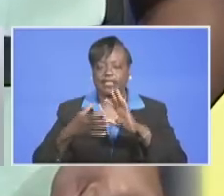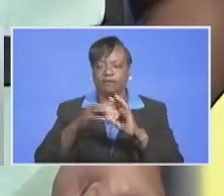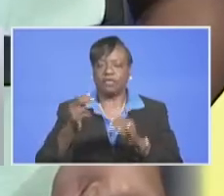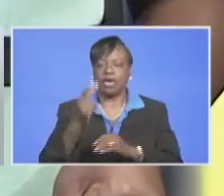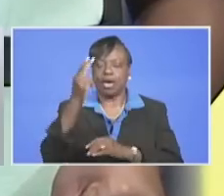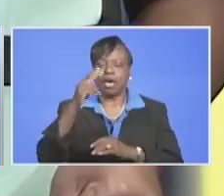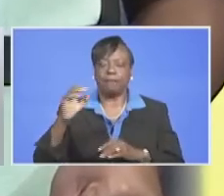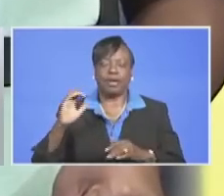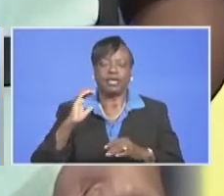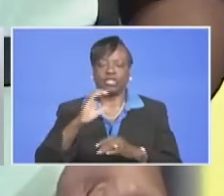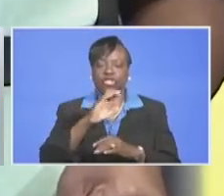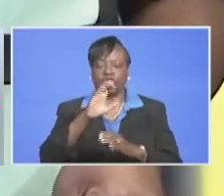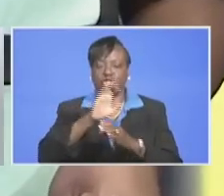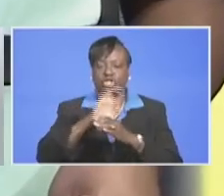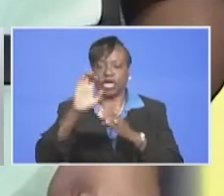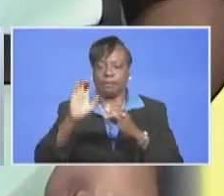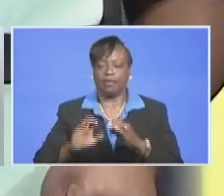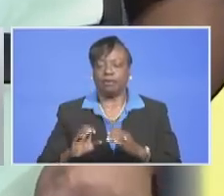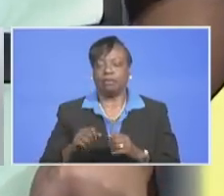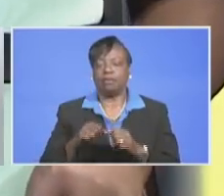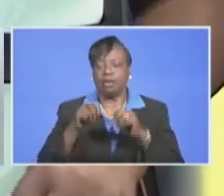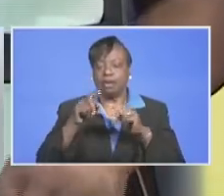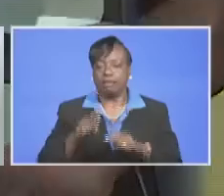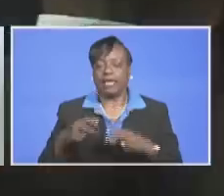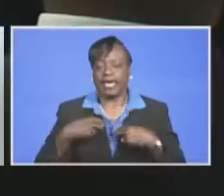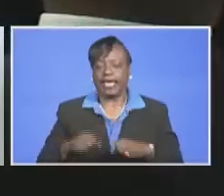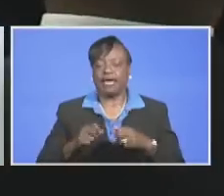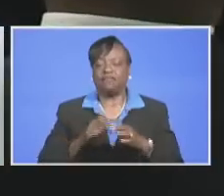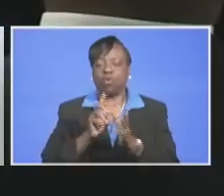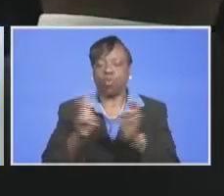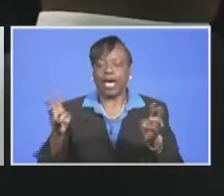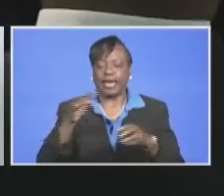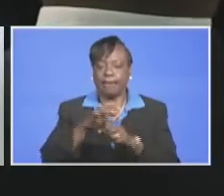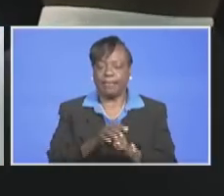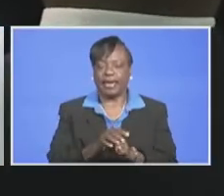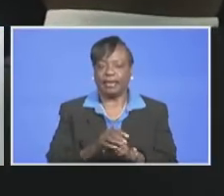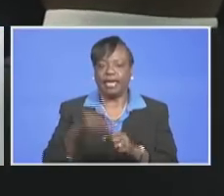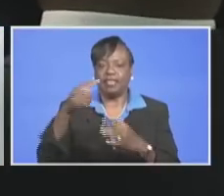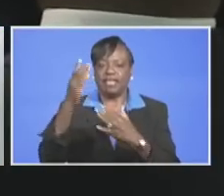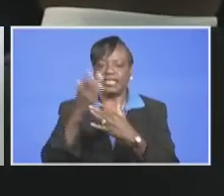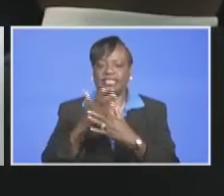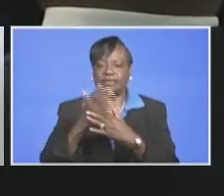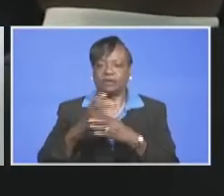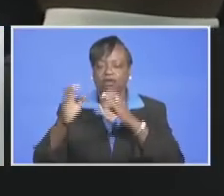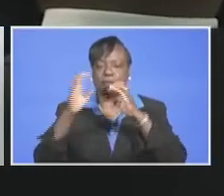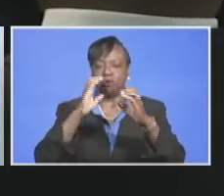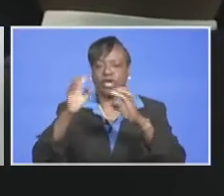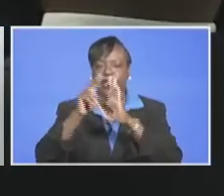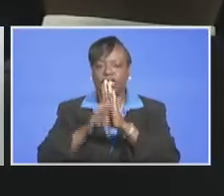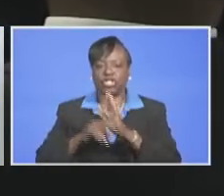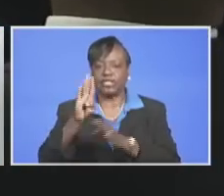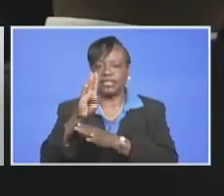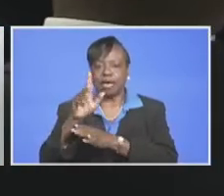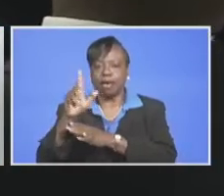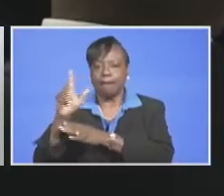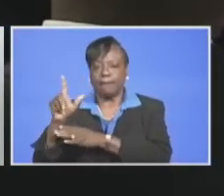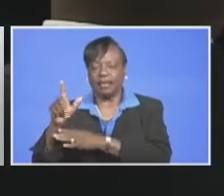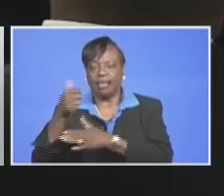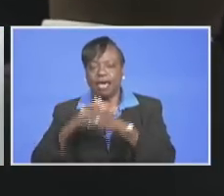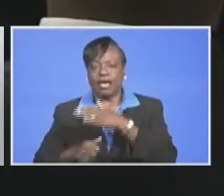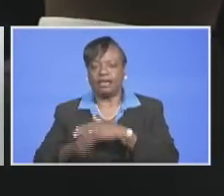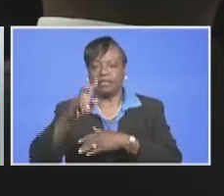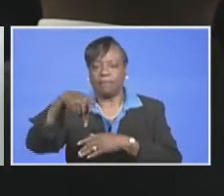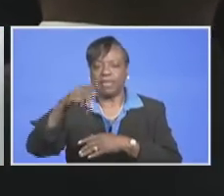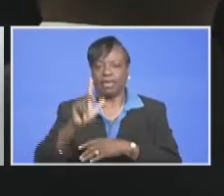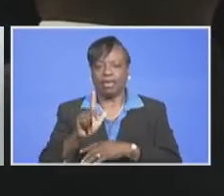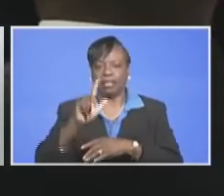it can have a wide impact on the crime war. The Interception of Communications bill surfaced under the Progressive Liberal